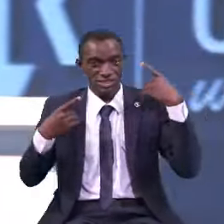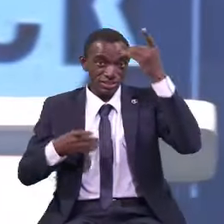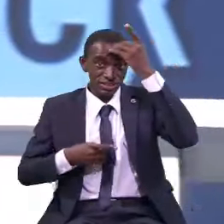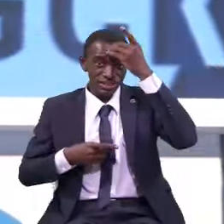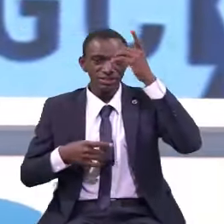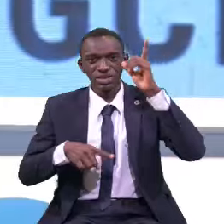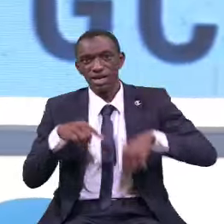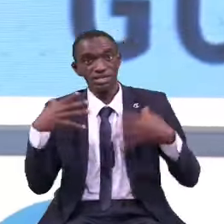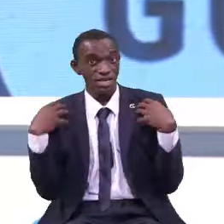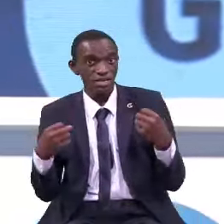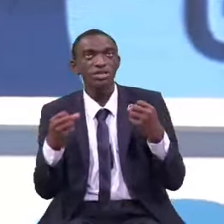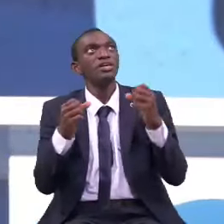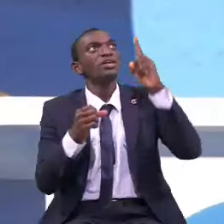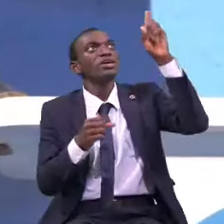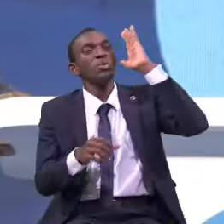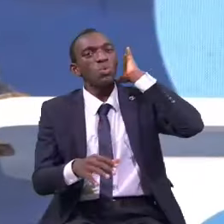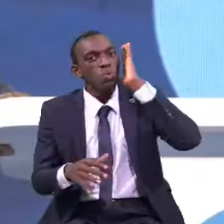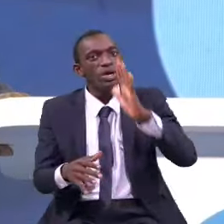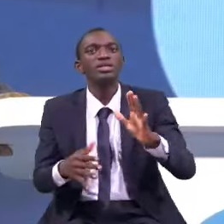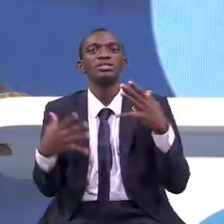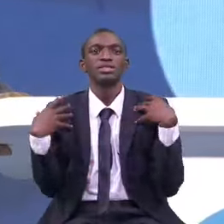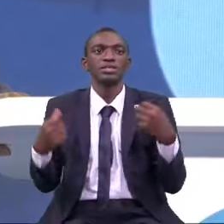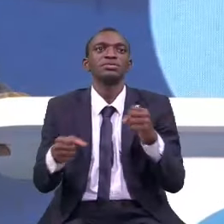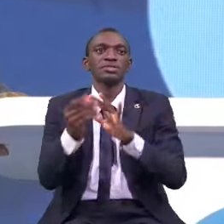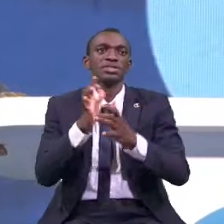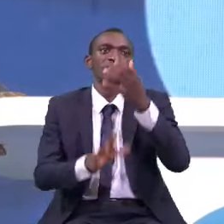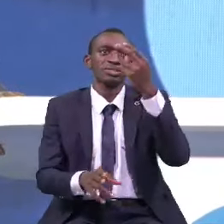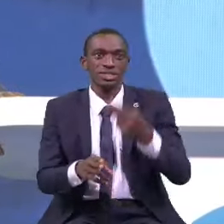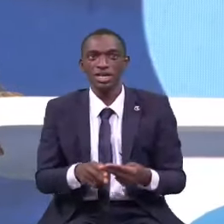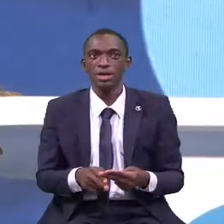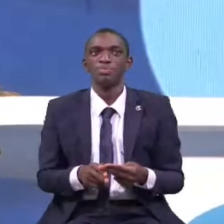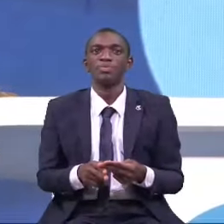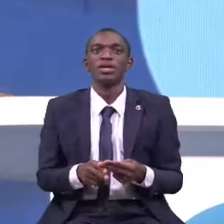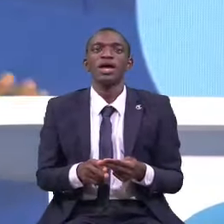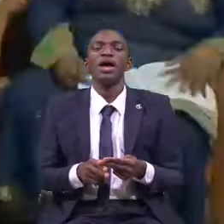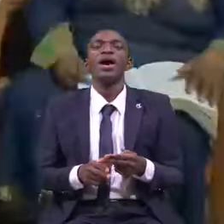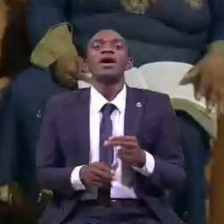he never says, I want, he says, I will.